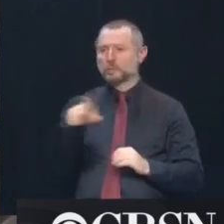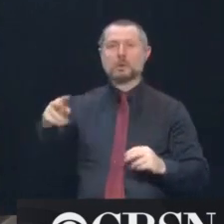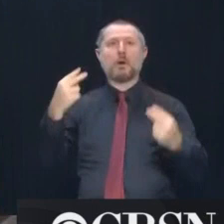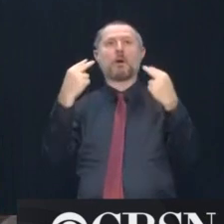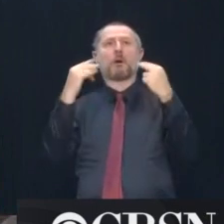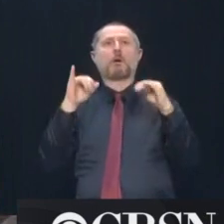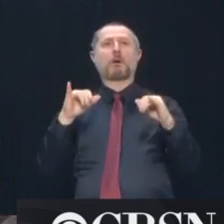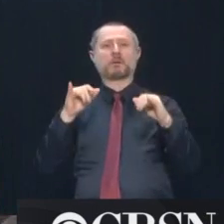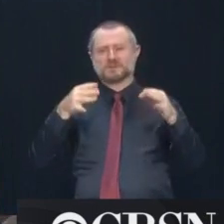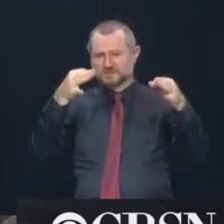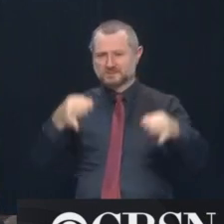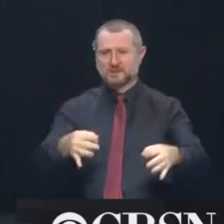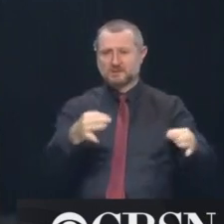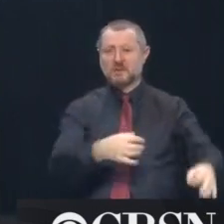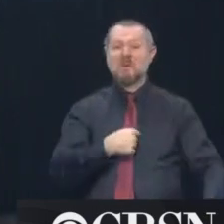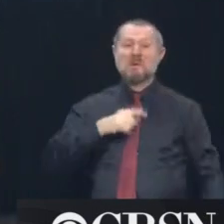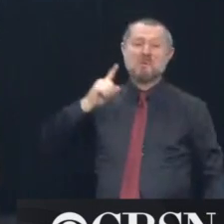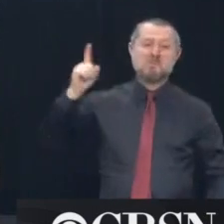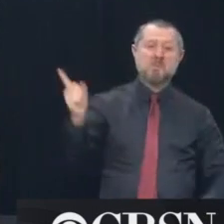enforcing this.